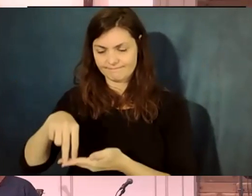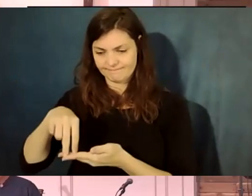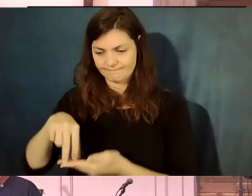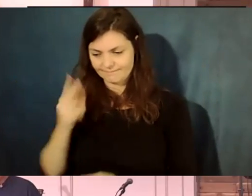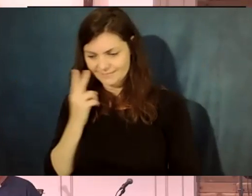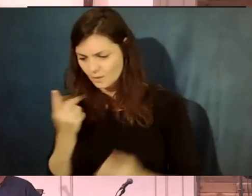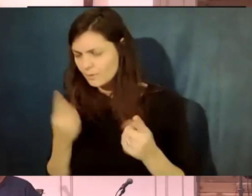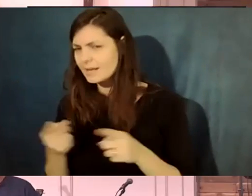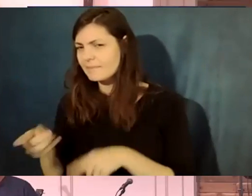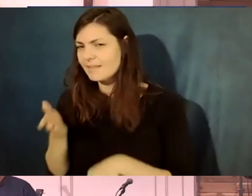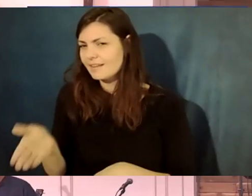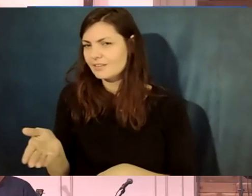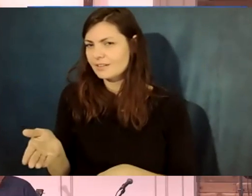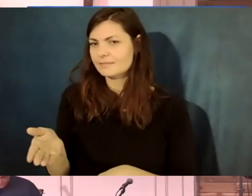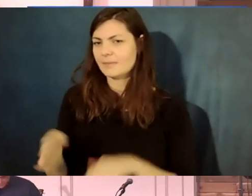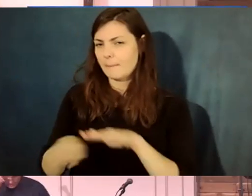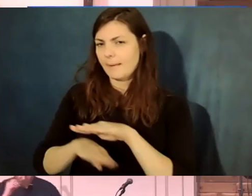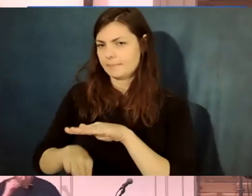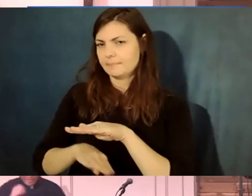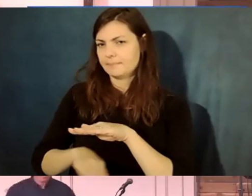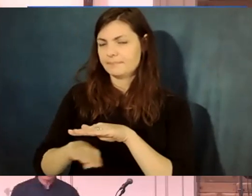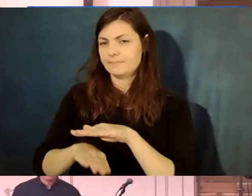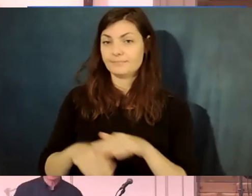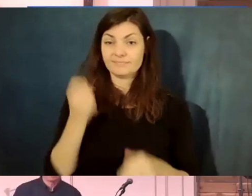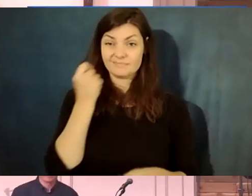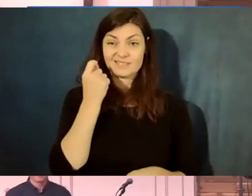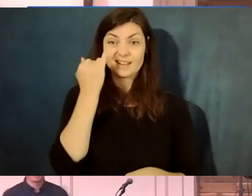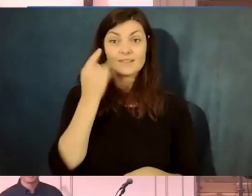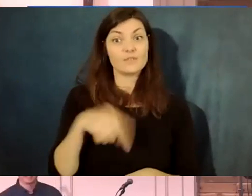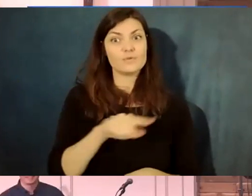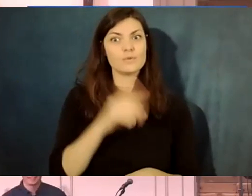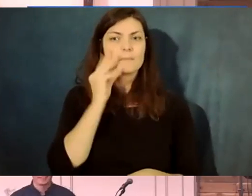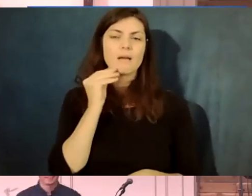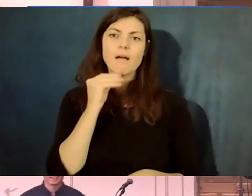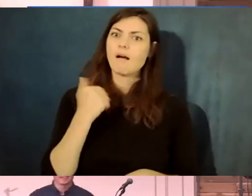And here's the thing about mountaintop experiences. They end.